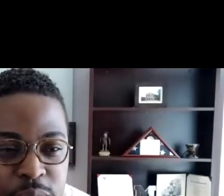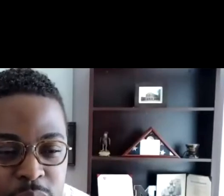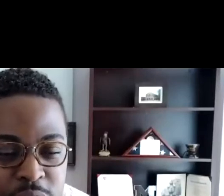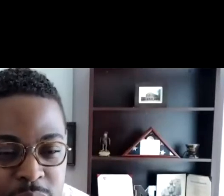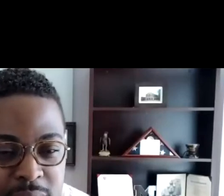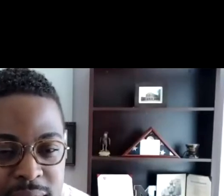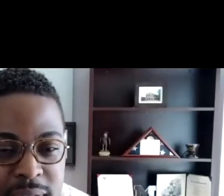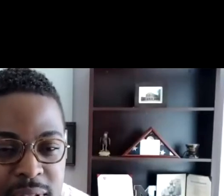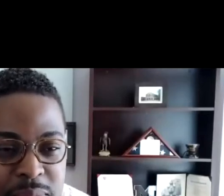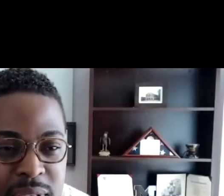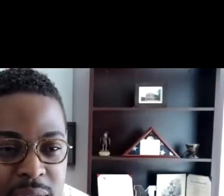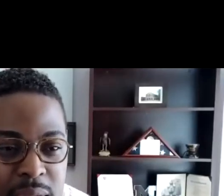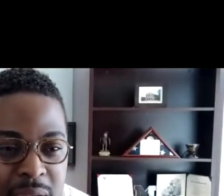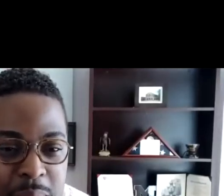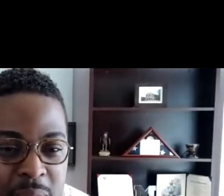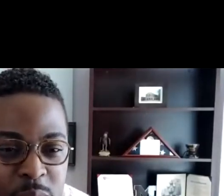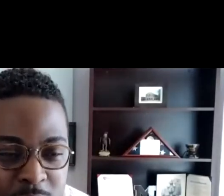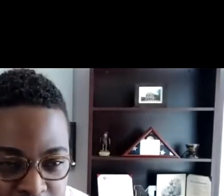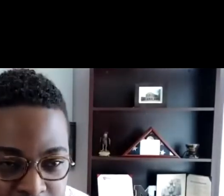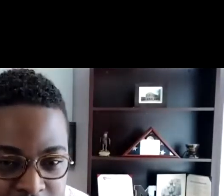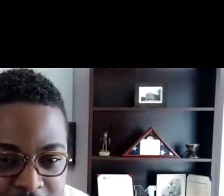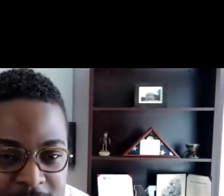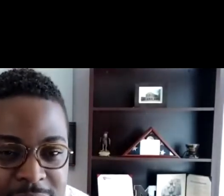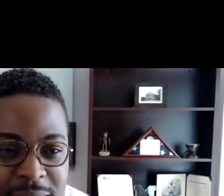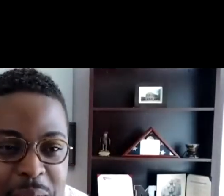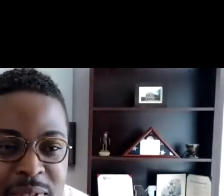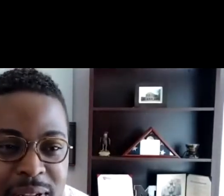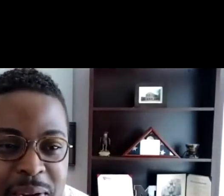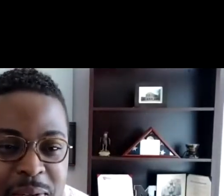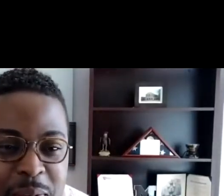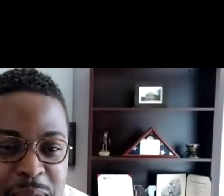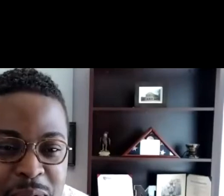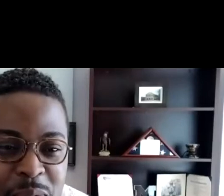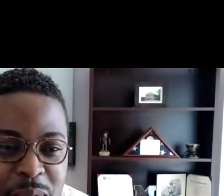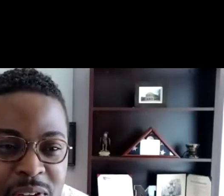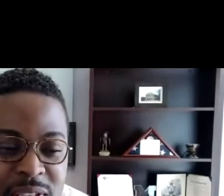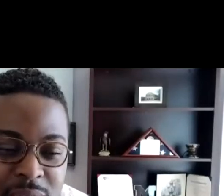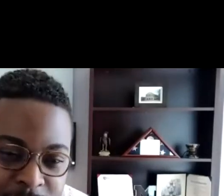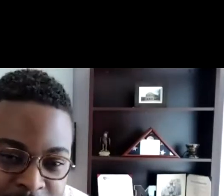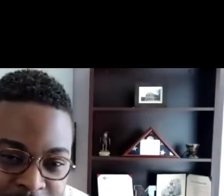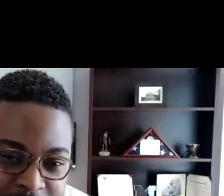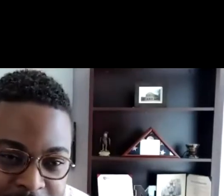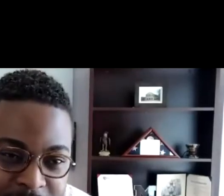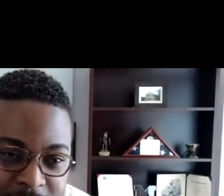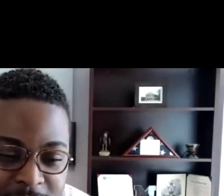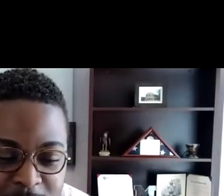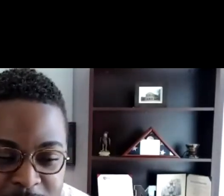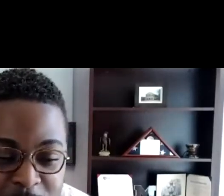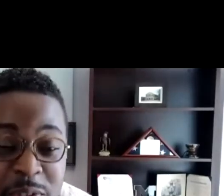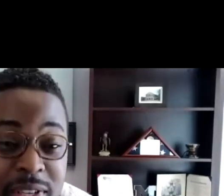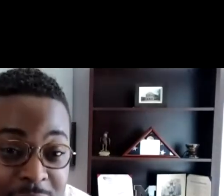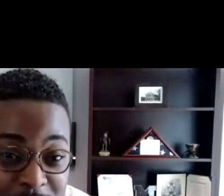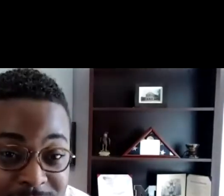wheelchair user, which you cannot see that I'm seated in my manual wheelchair, and I am delighted to be with you all today.